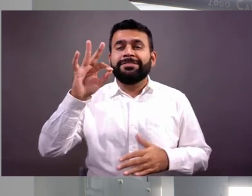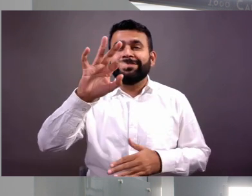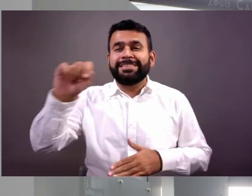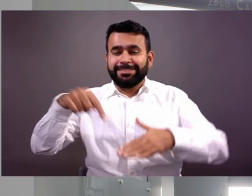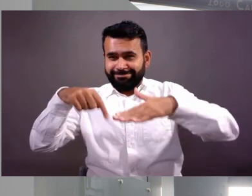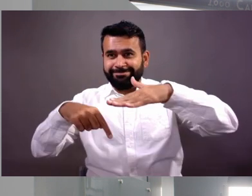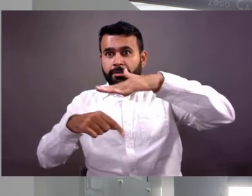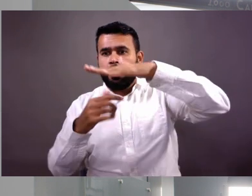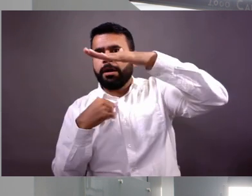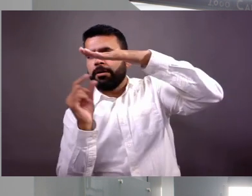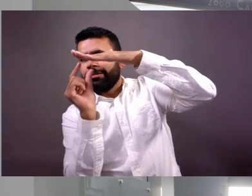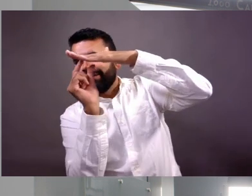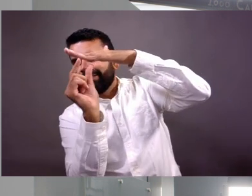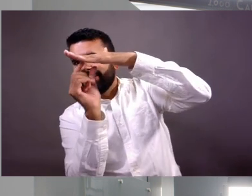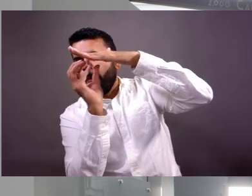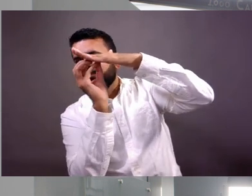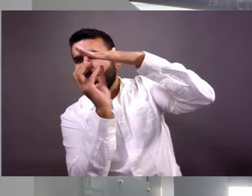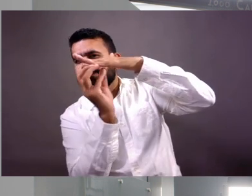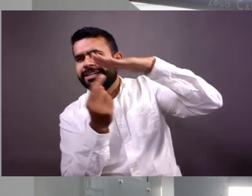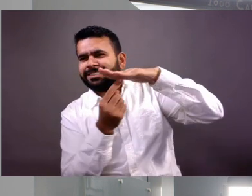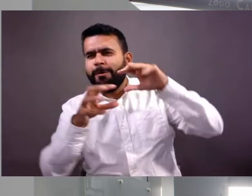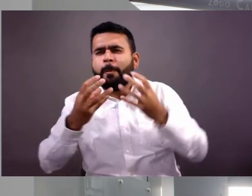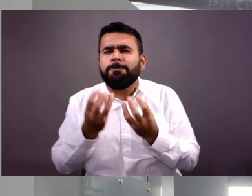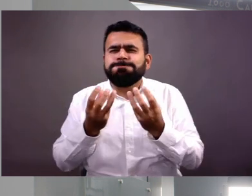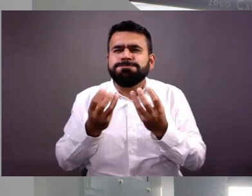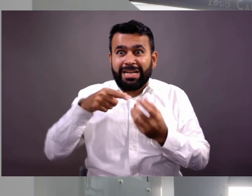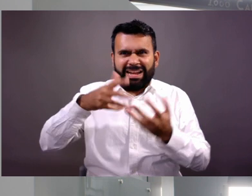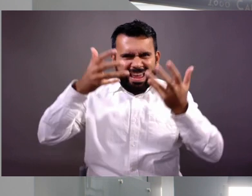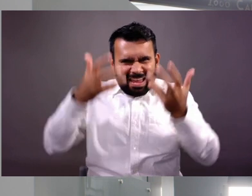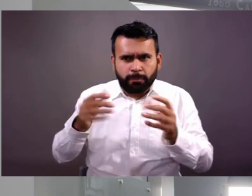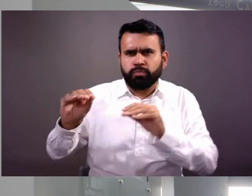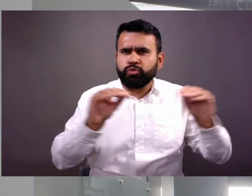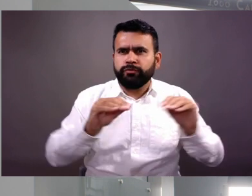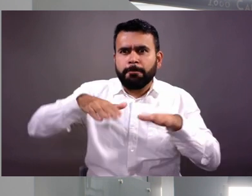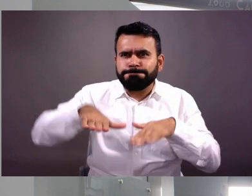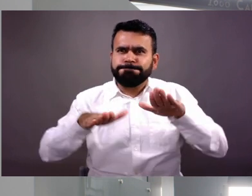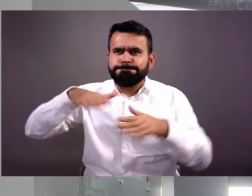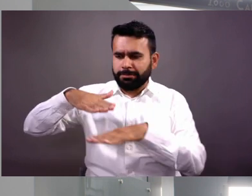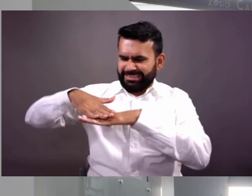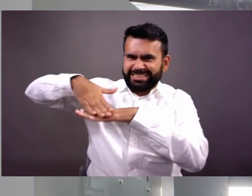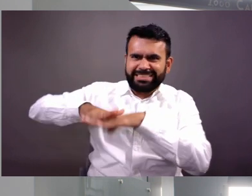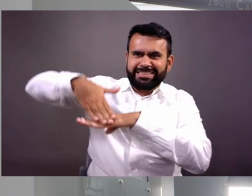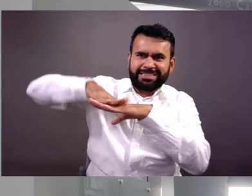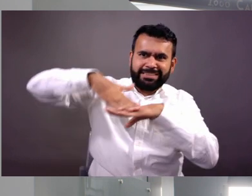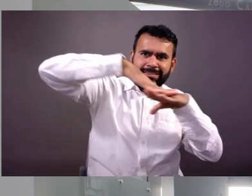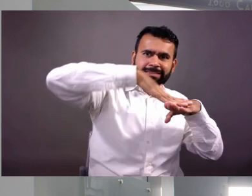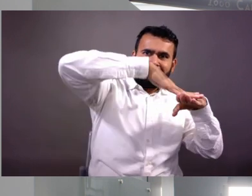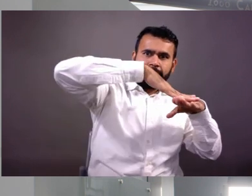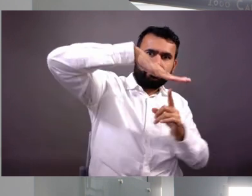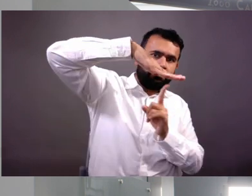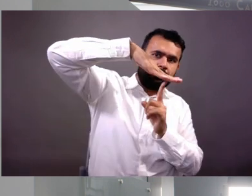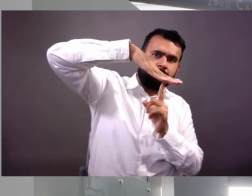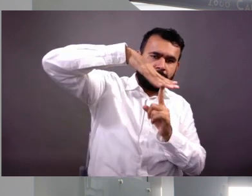foot, but we'll break it down for you. So first side, we're going to go with the right. We're going to step out. So feet are perpendicular again.